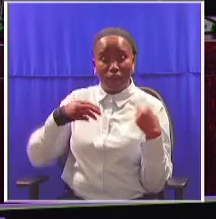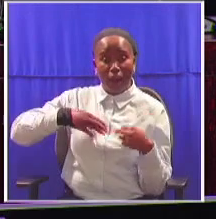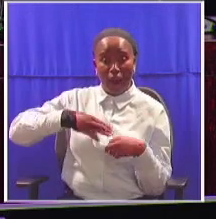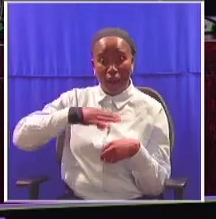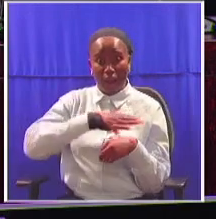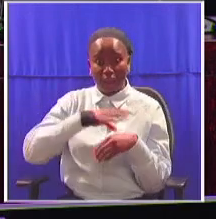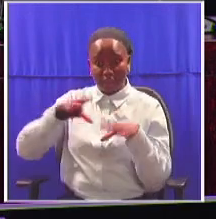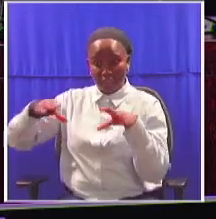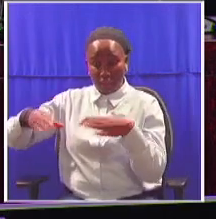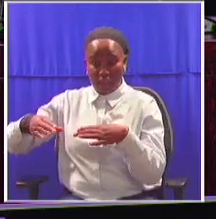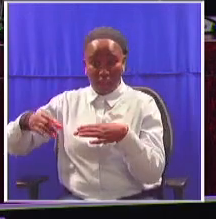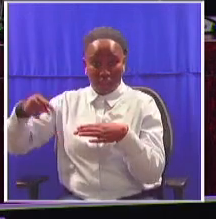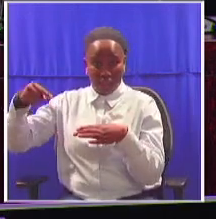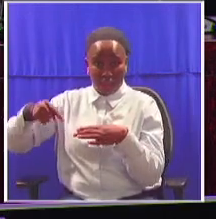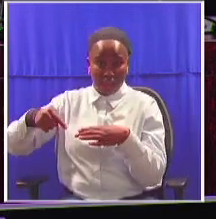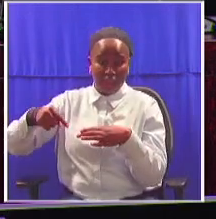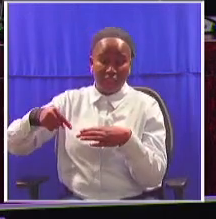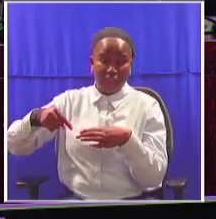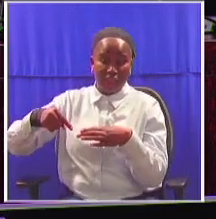excludes